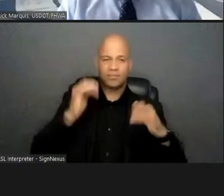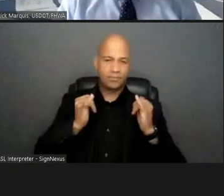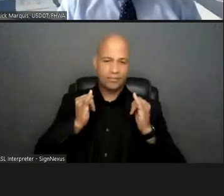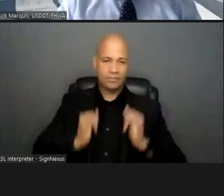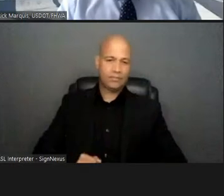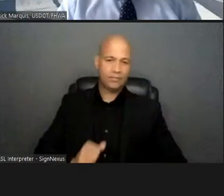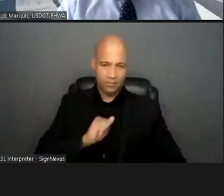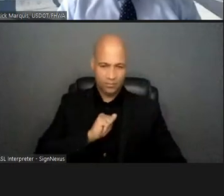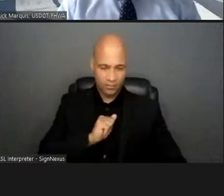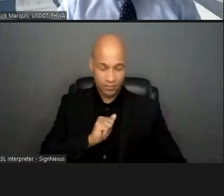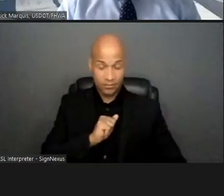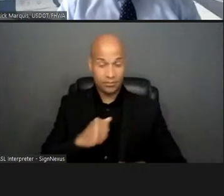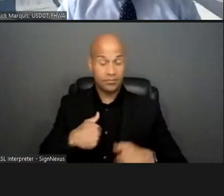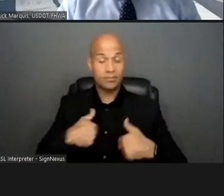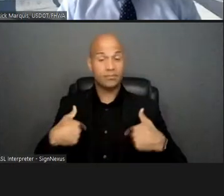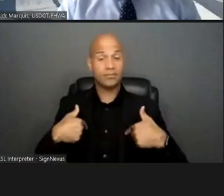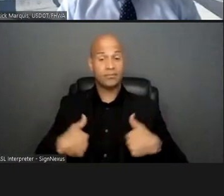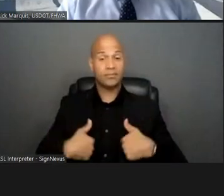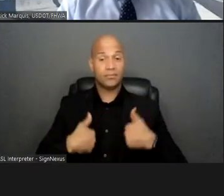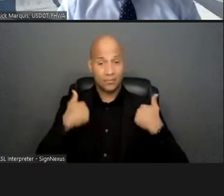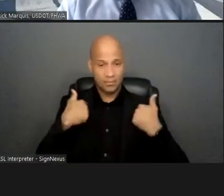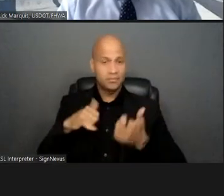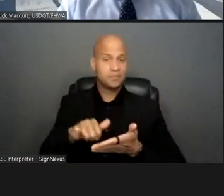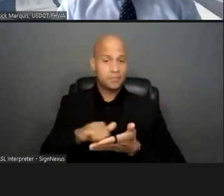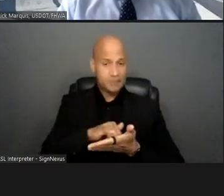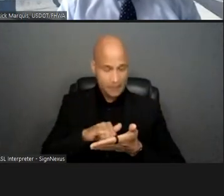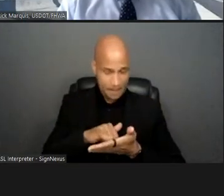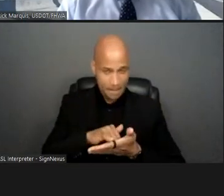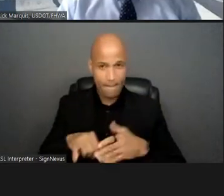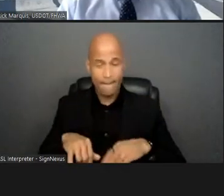I live in Manhattan